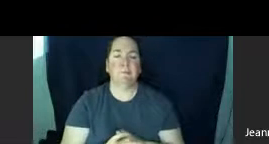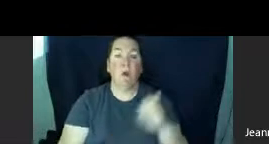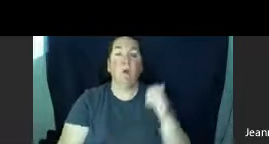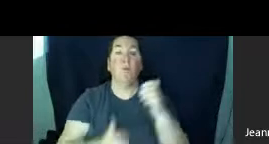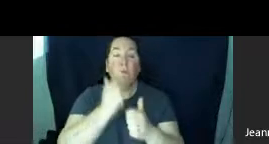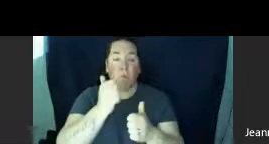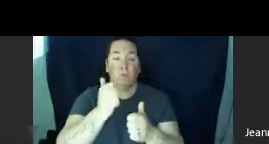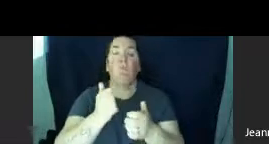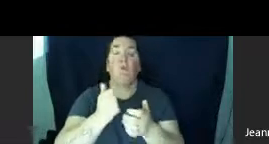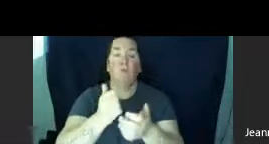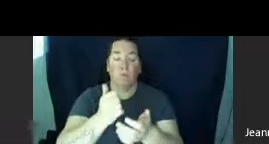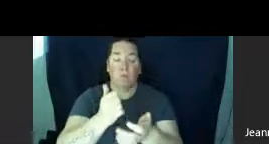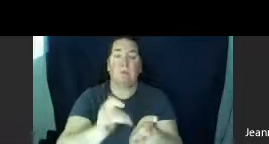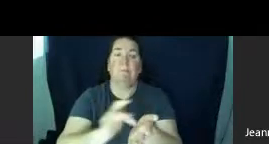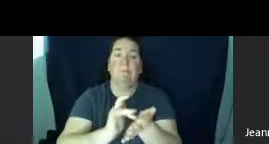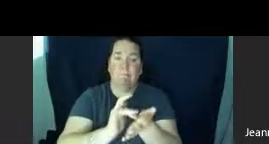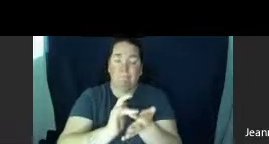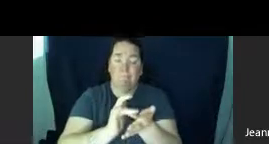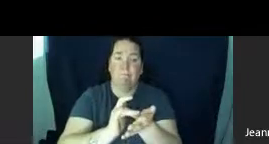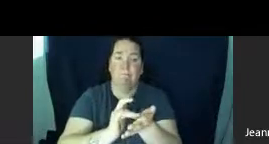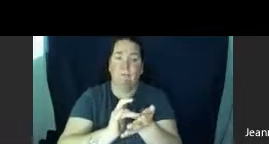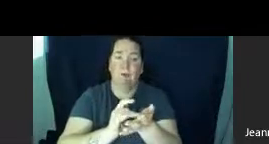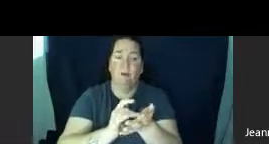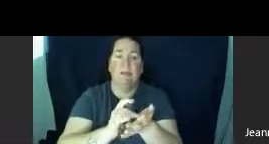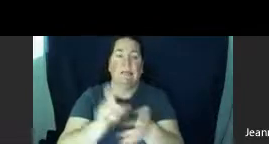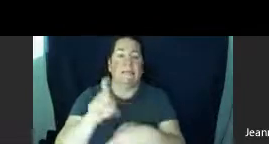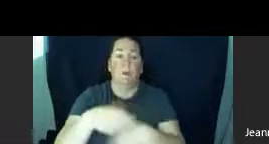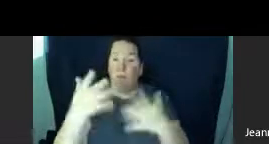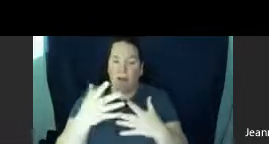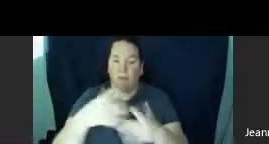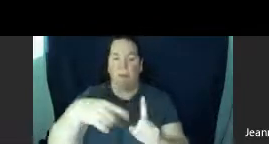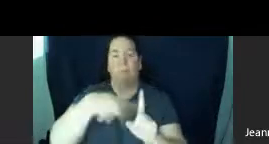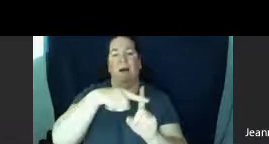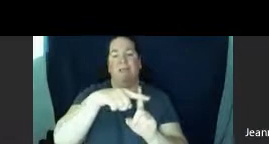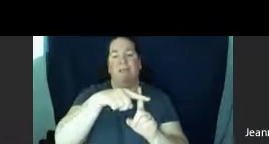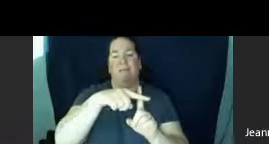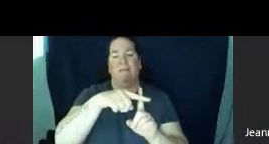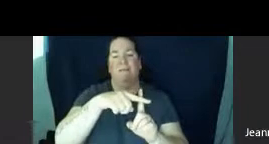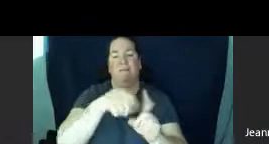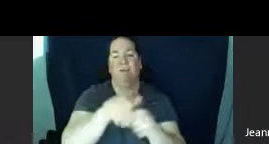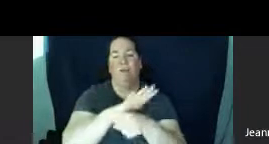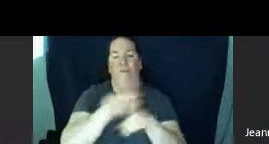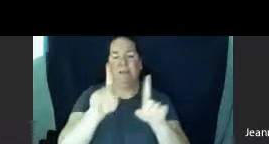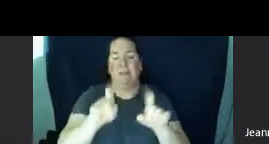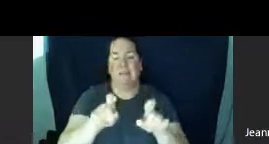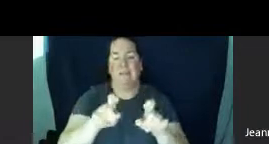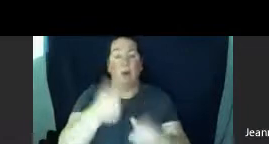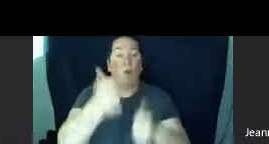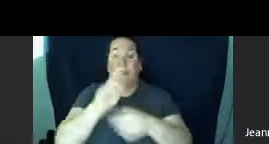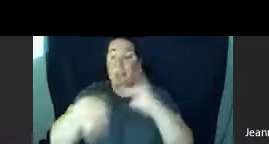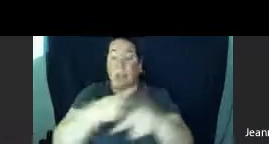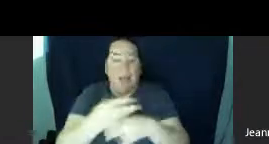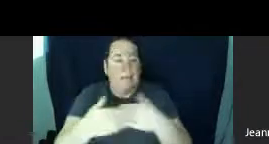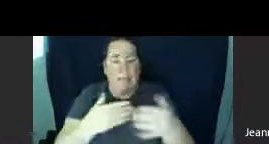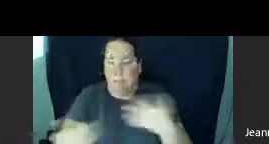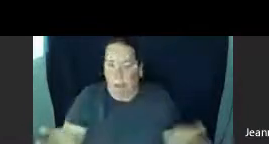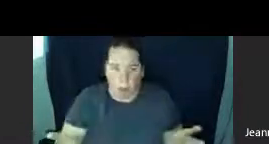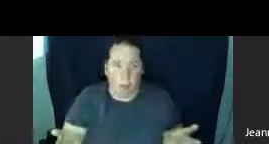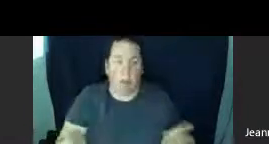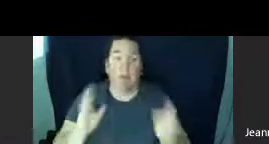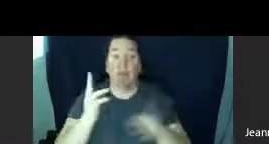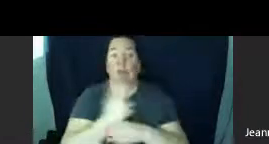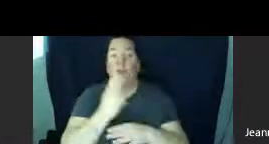are available require a positive COVID test, but it does not specify what kind. So you could use